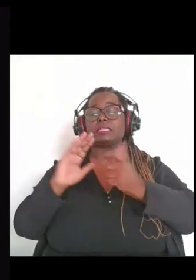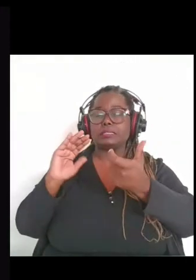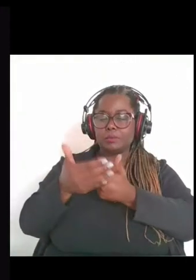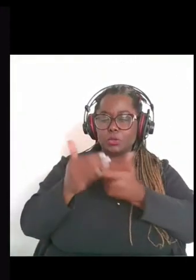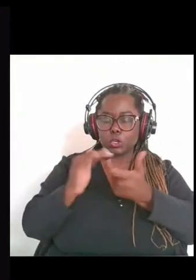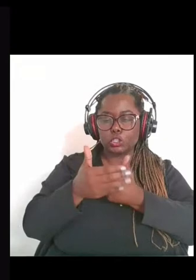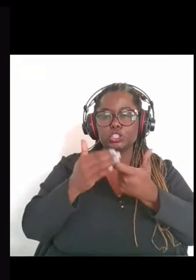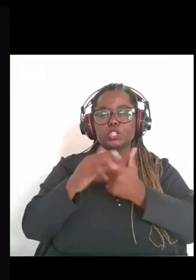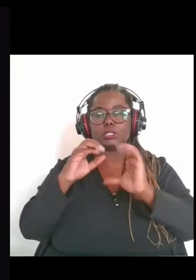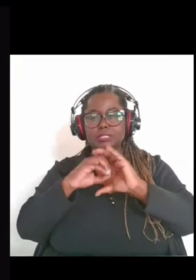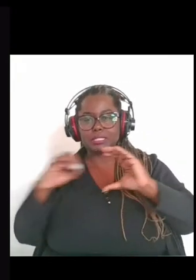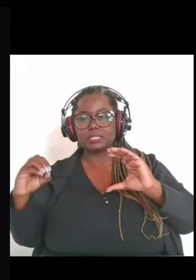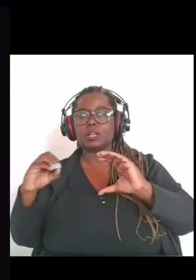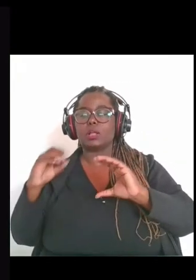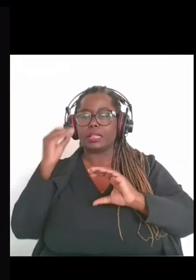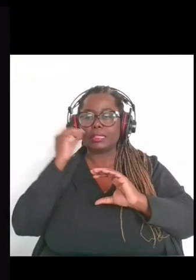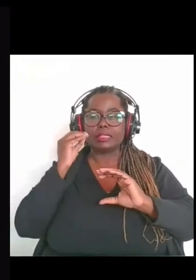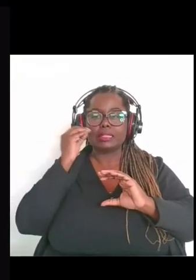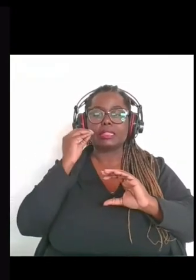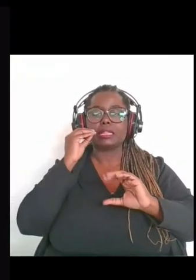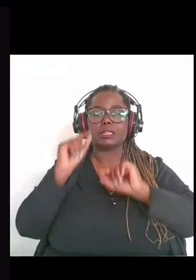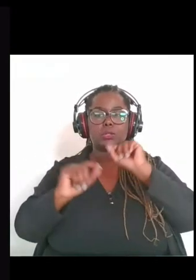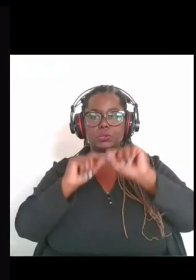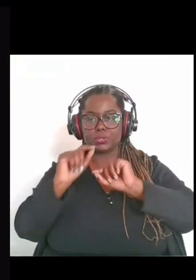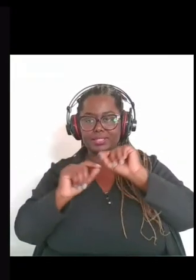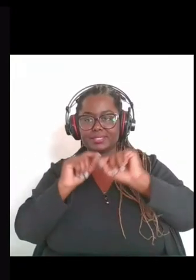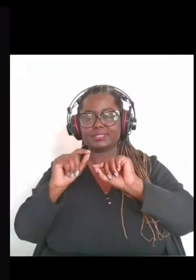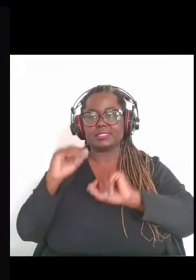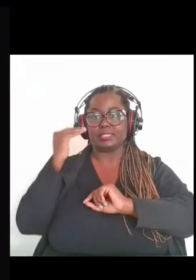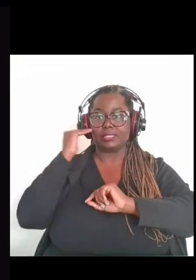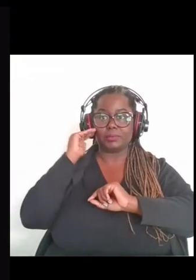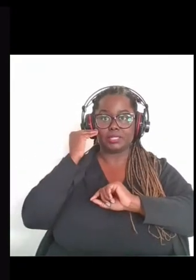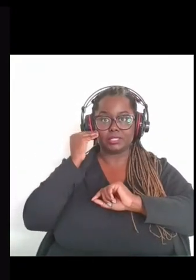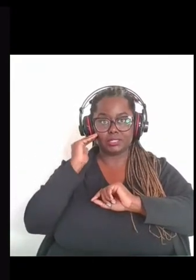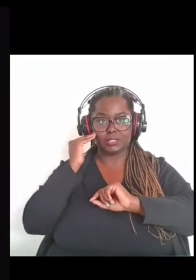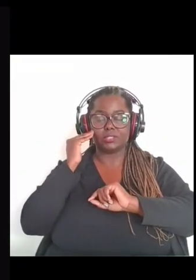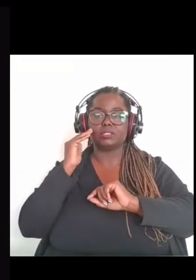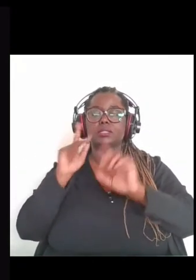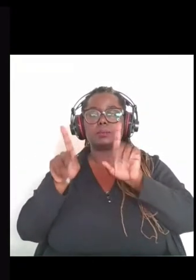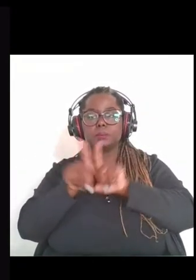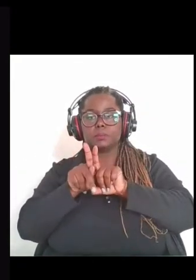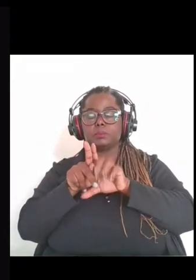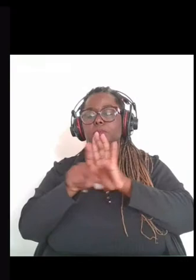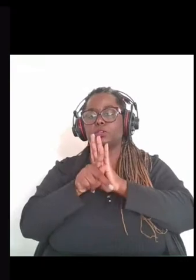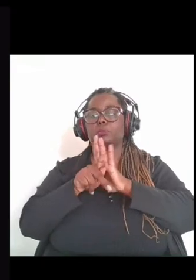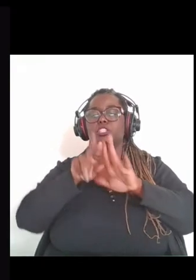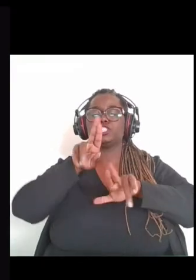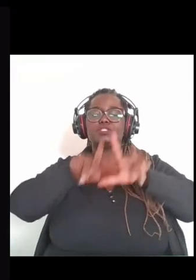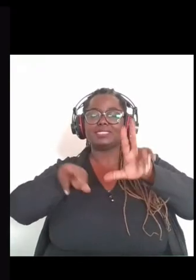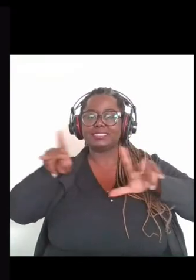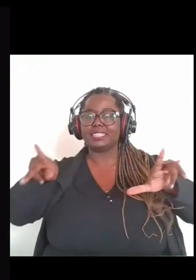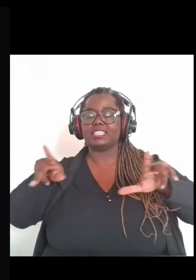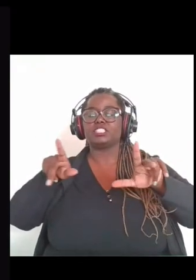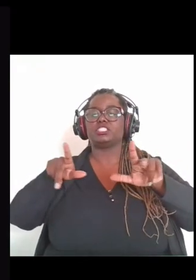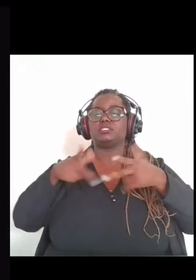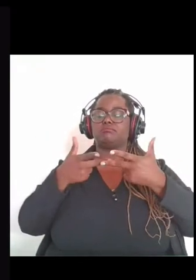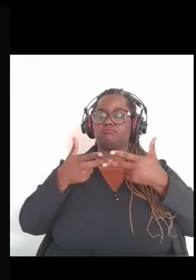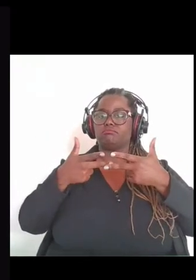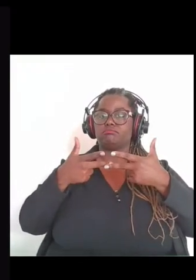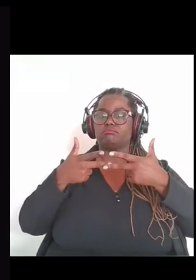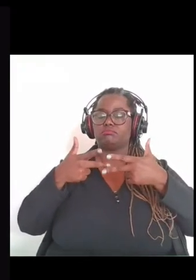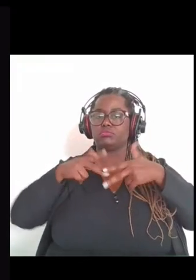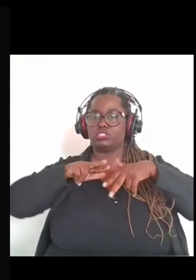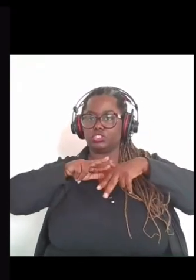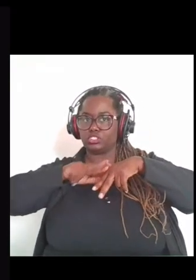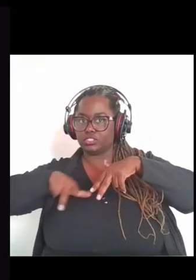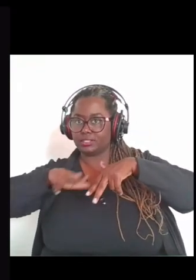of sex and gender diversities in many many colonized Nations these terminologies pose